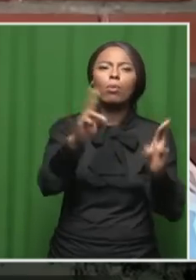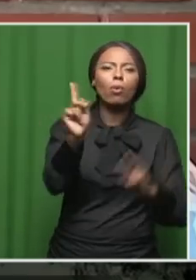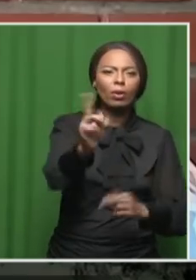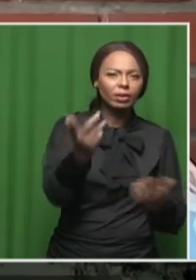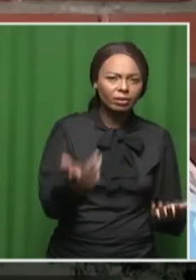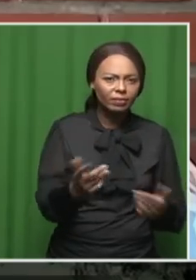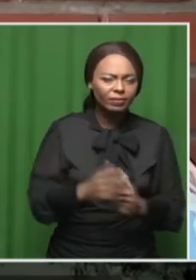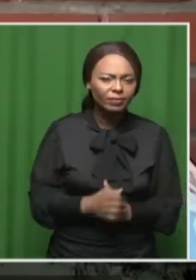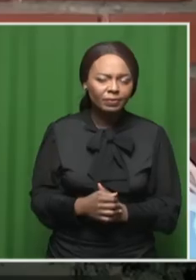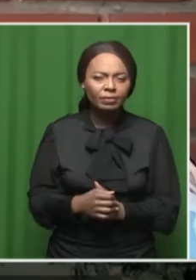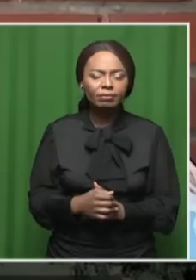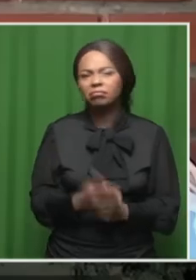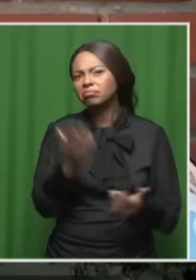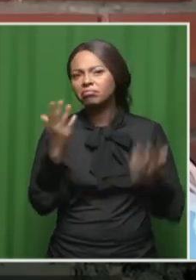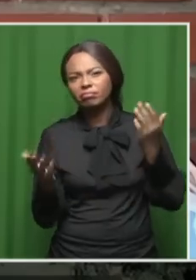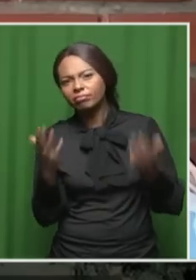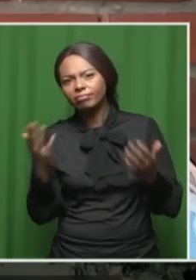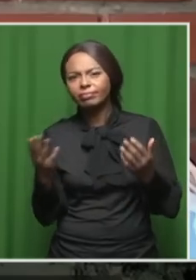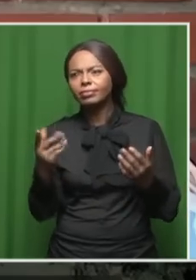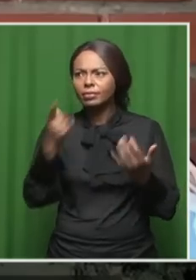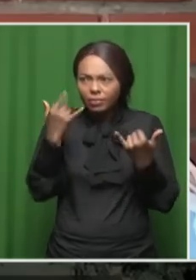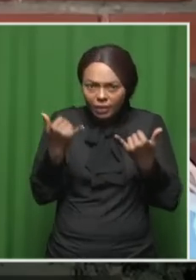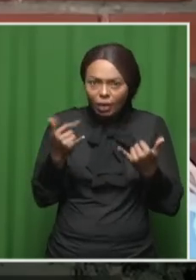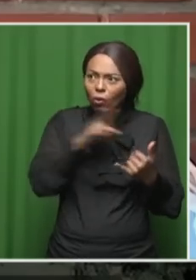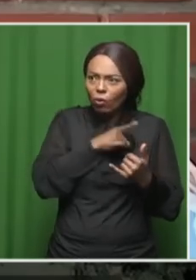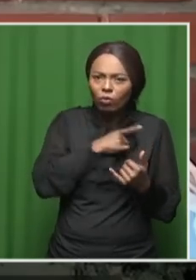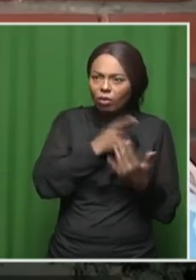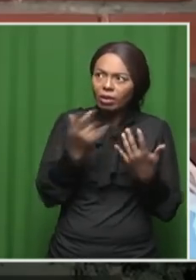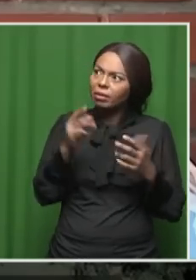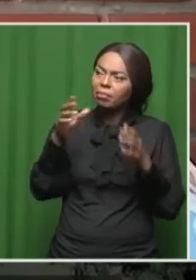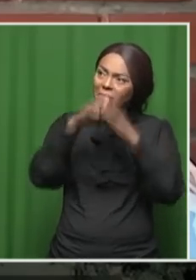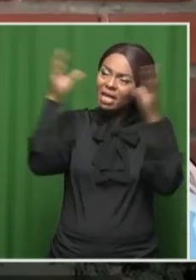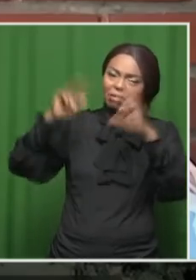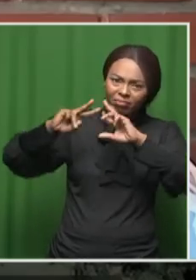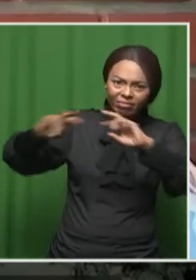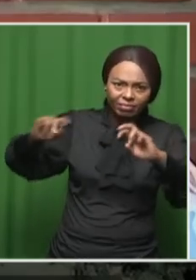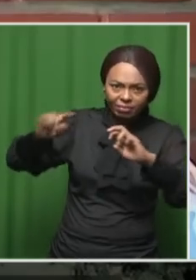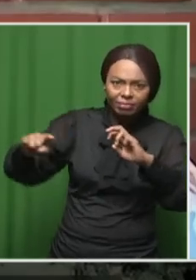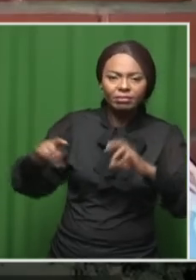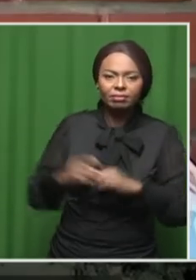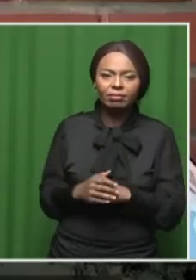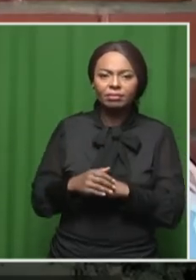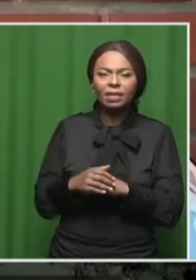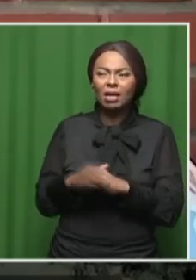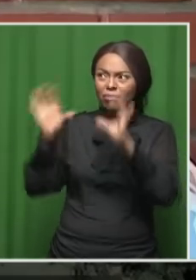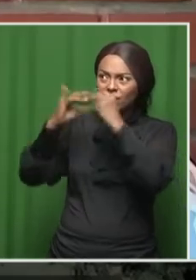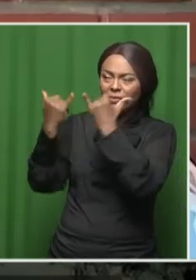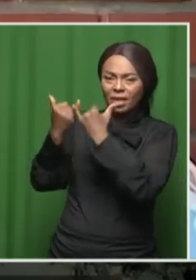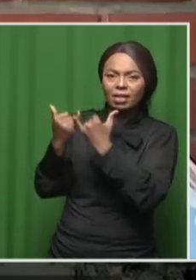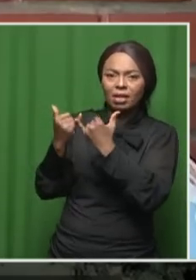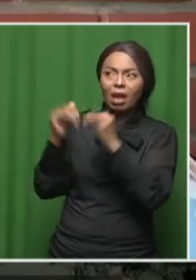there is a big investigation going on into the House of Natural Butters.